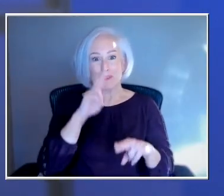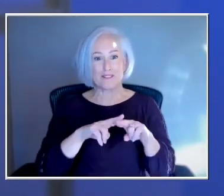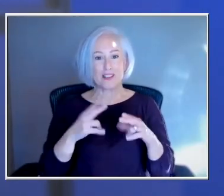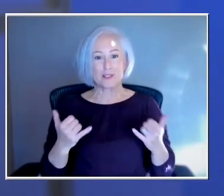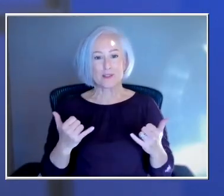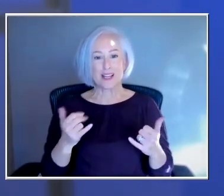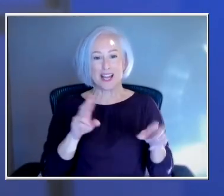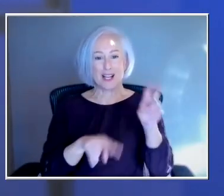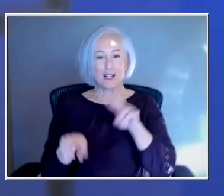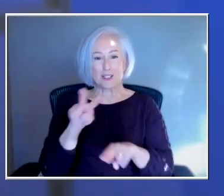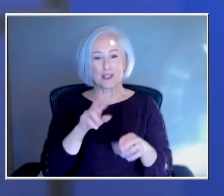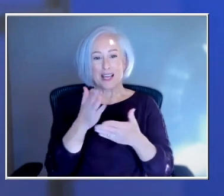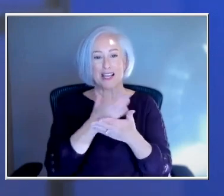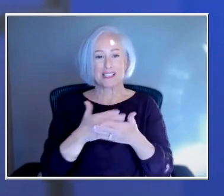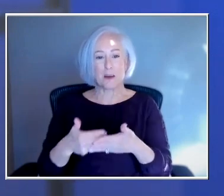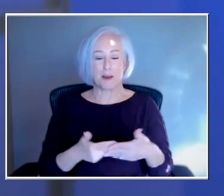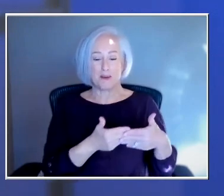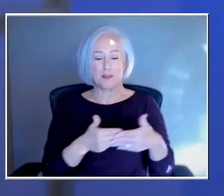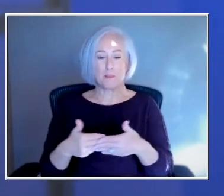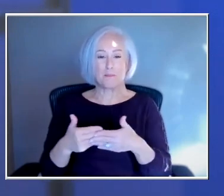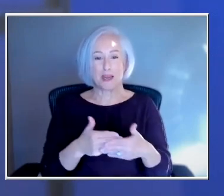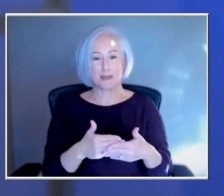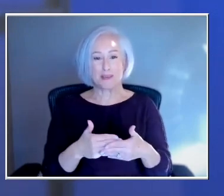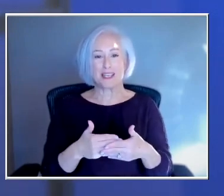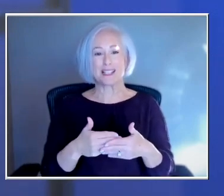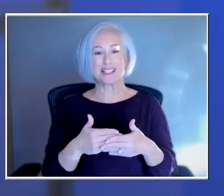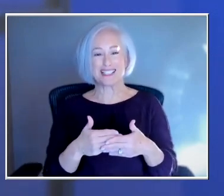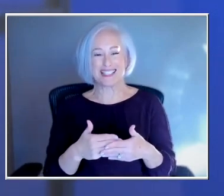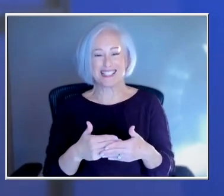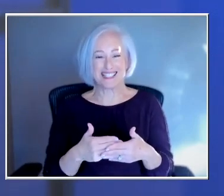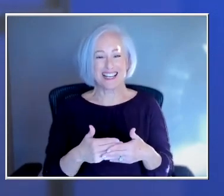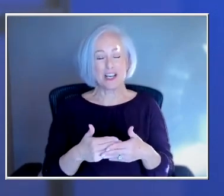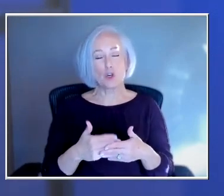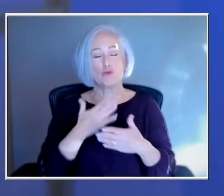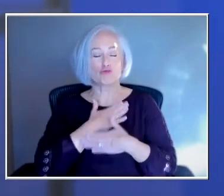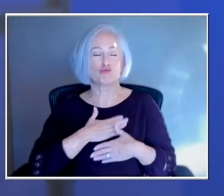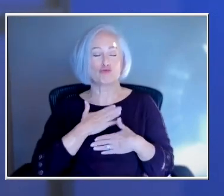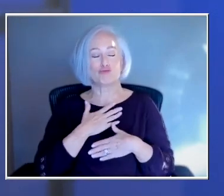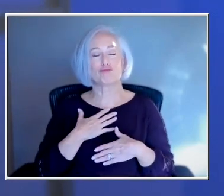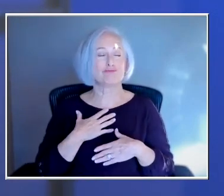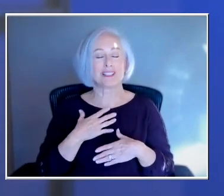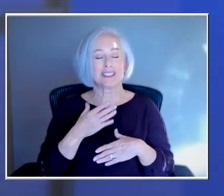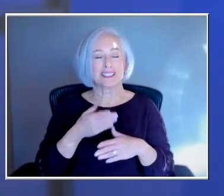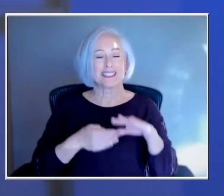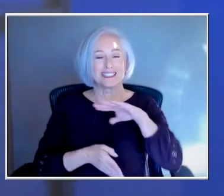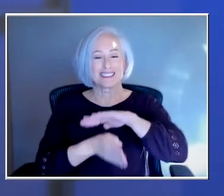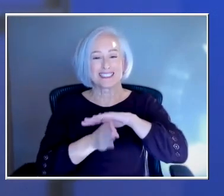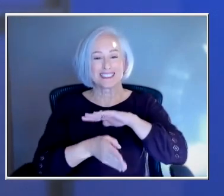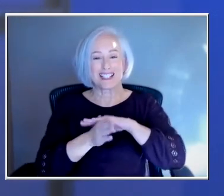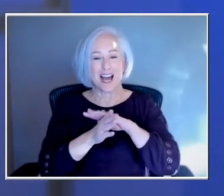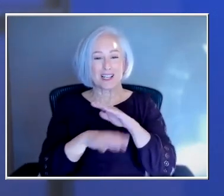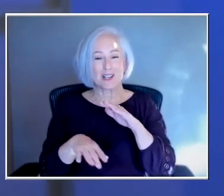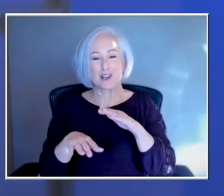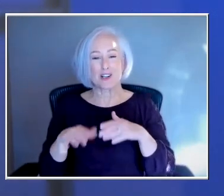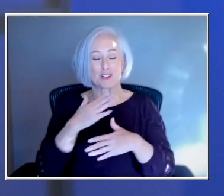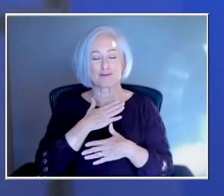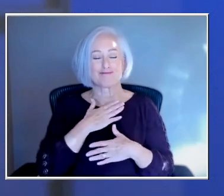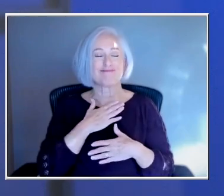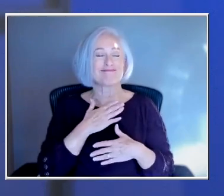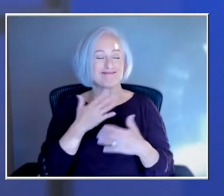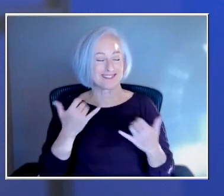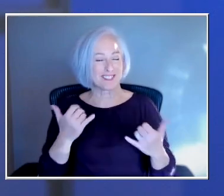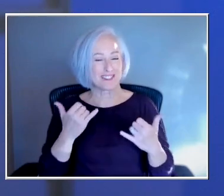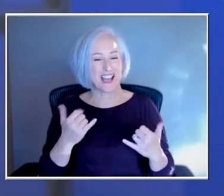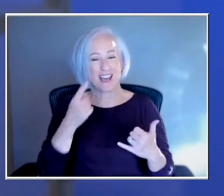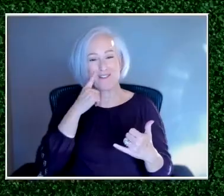that are in the NICU who have already they're in the soccer spirit already ahead of the Kansas City Current matchup tomorrow. So take a look. Have